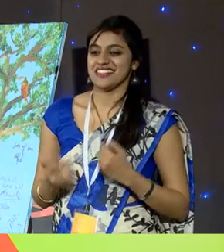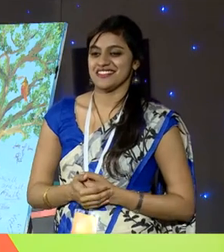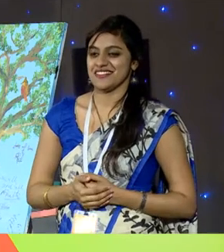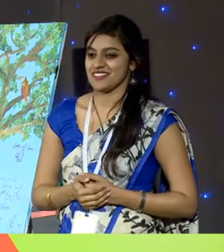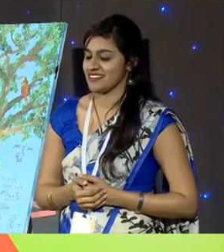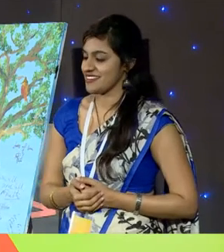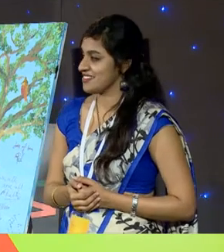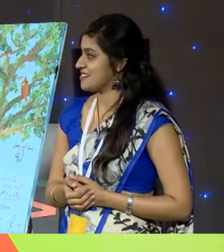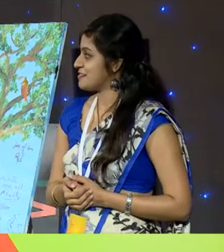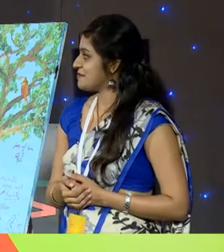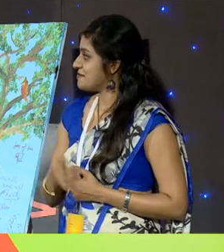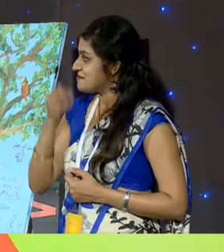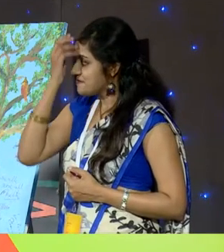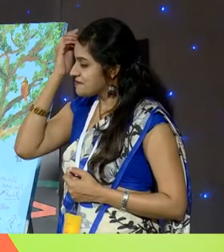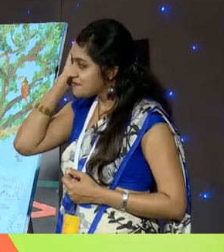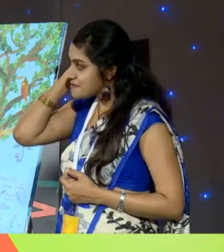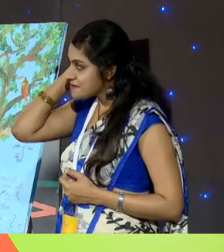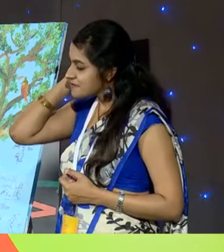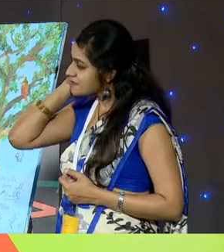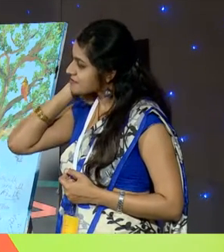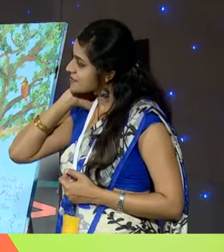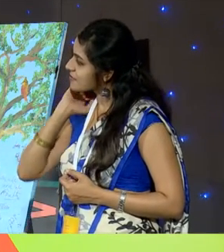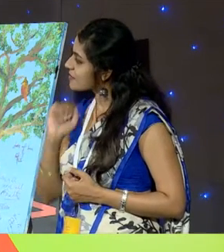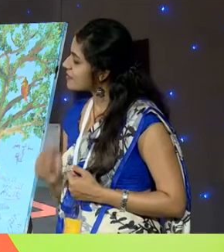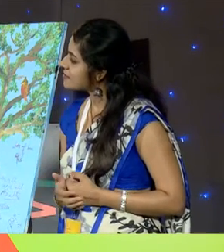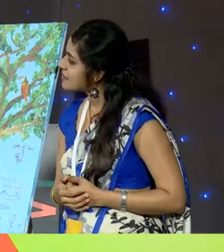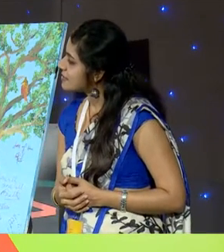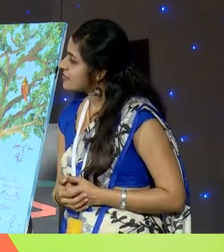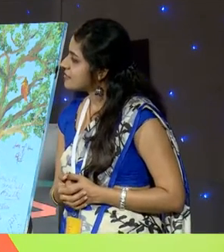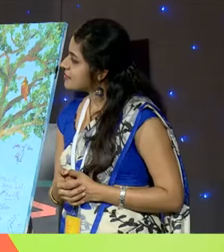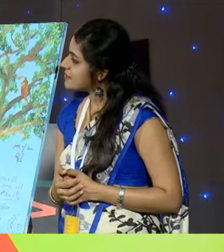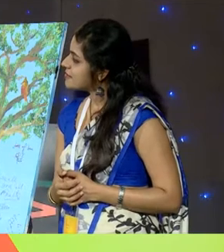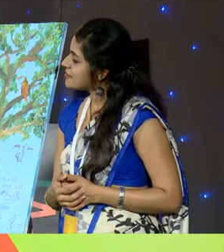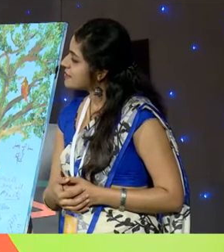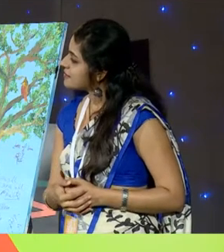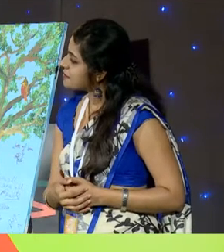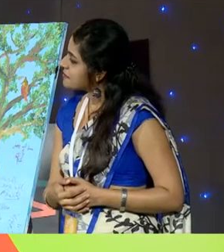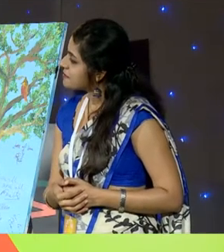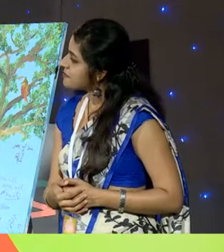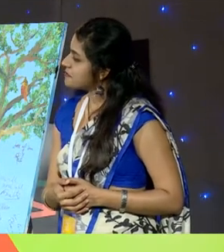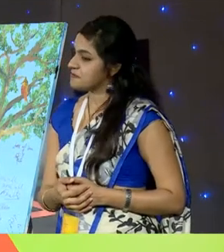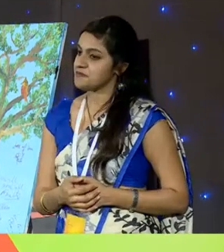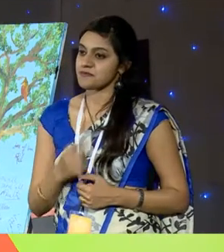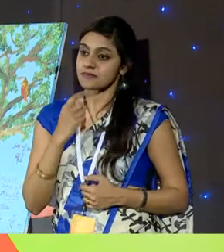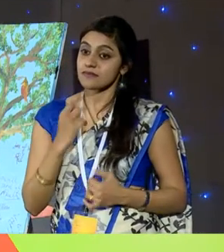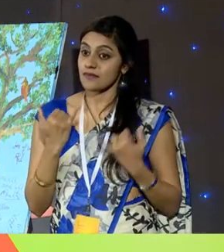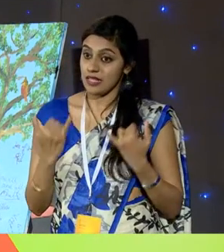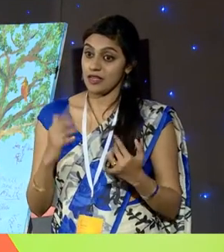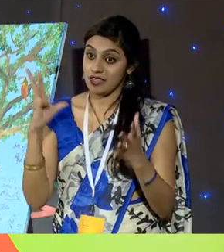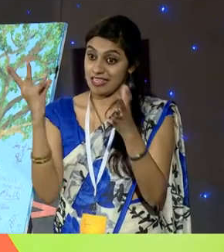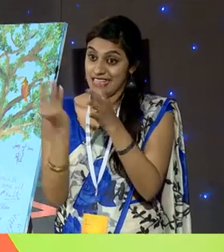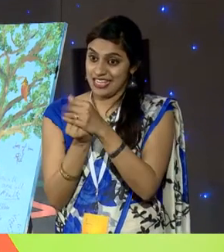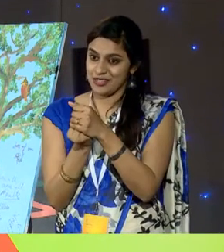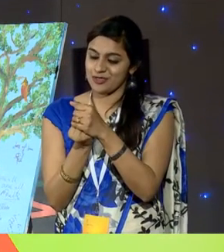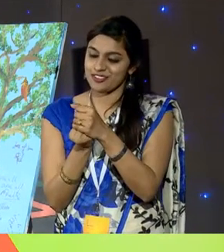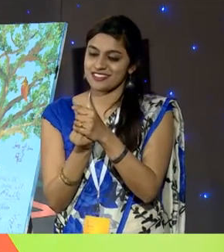now, when I look at it, the idea of inclusion, as I said, is an idea of experience, you know.